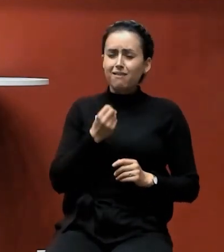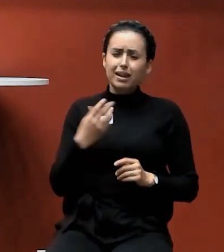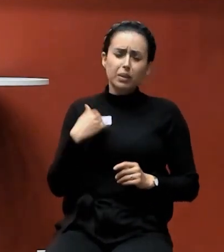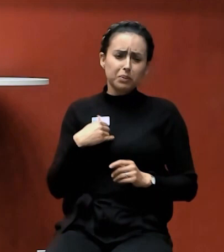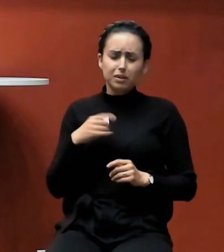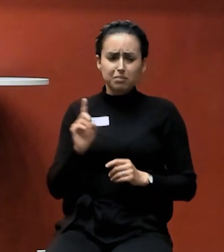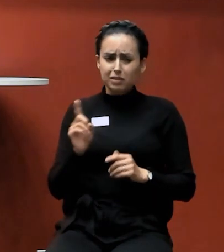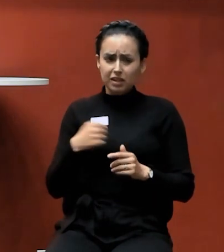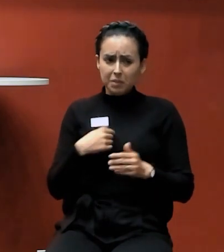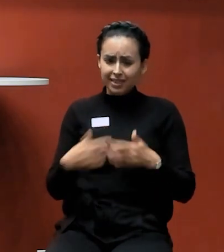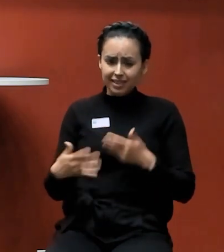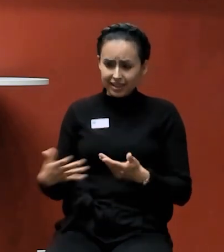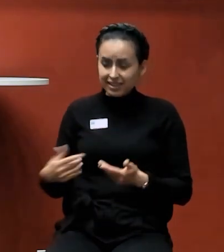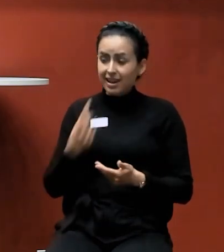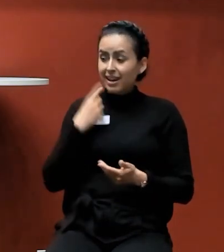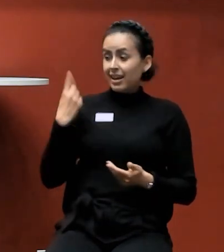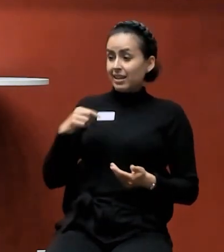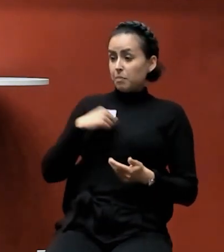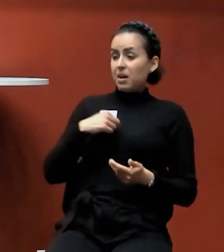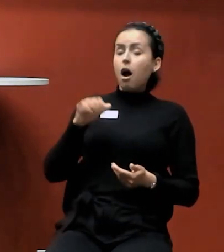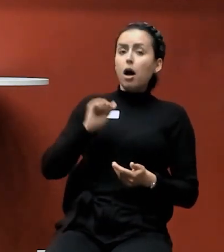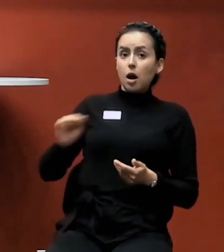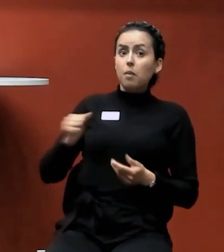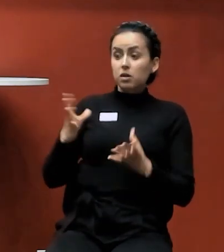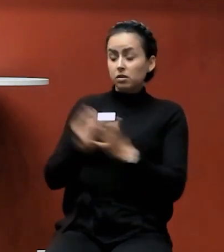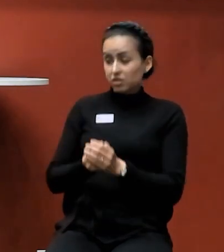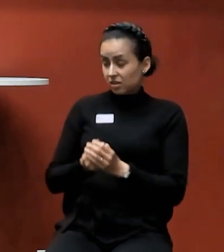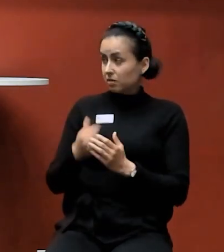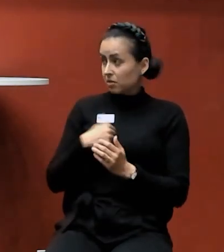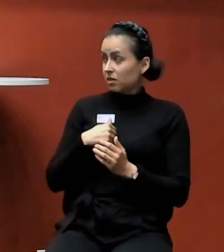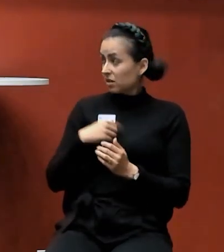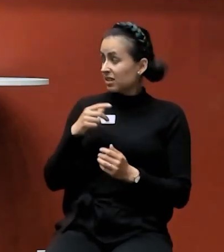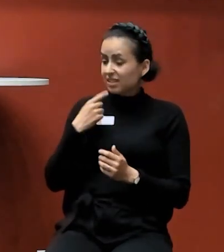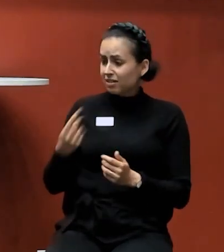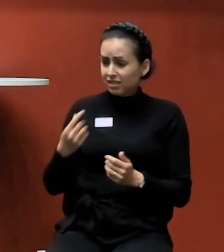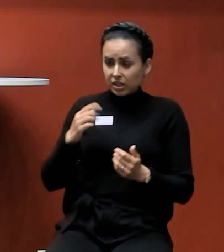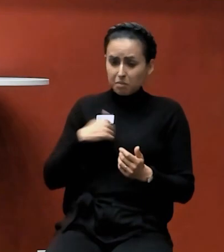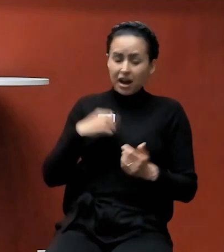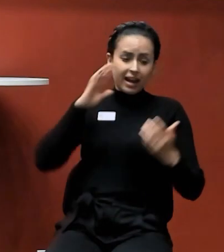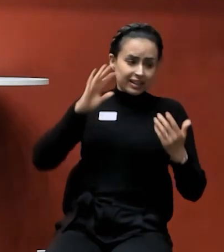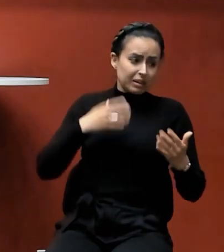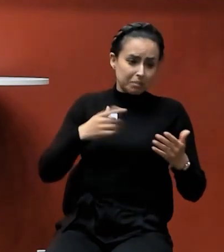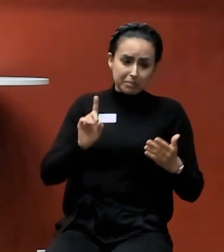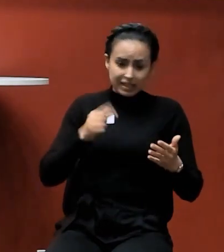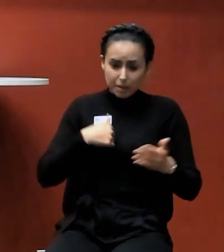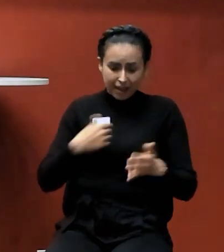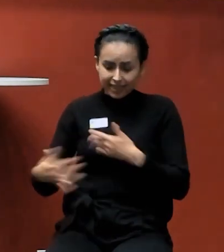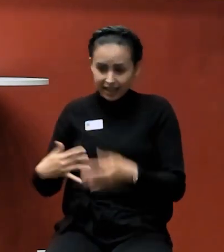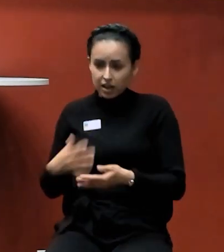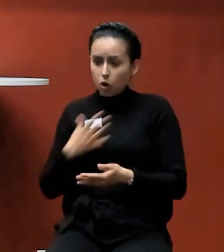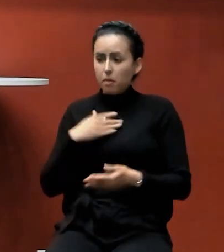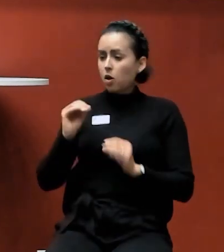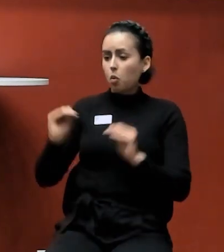doing? I was sharing with Adam yesterday. I asked that, what am I doing? Why didn't my teacher tell me this? You